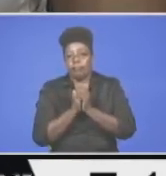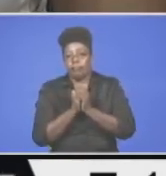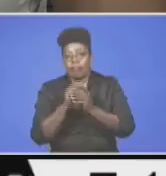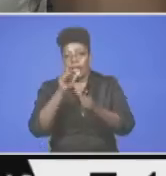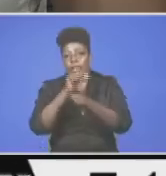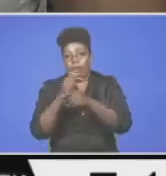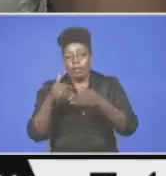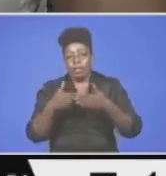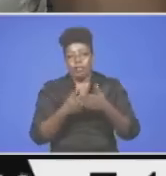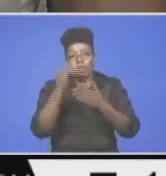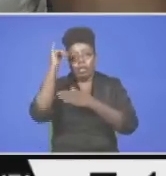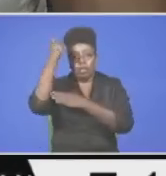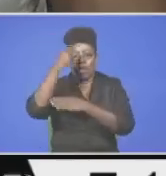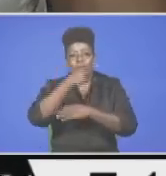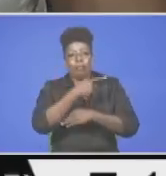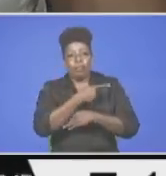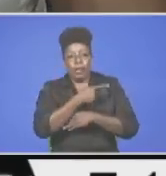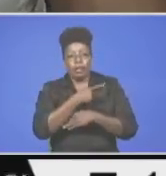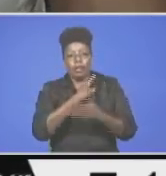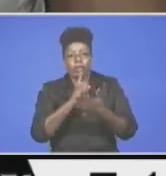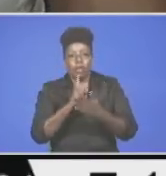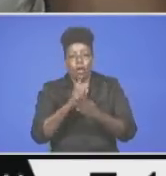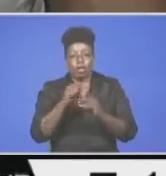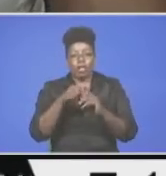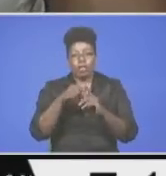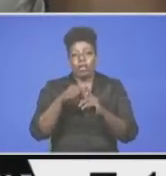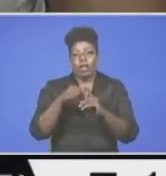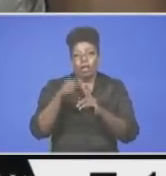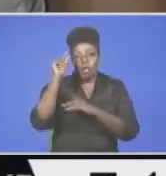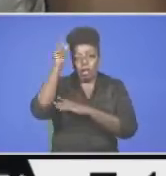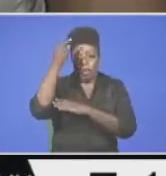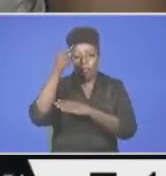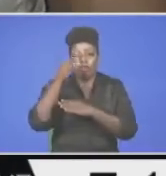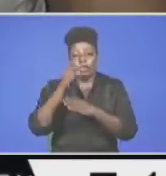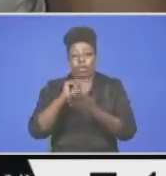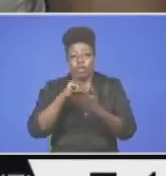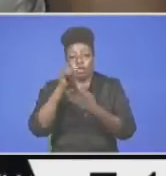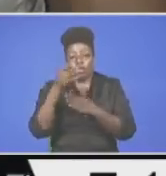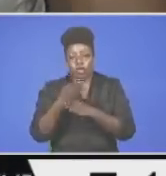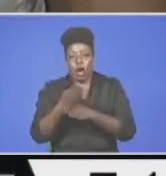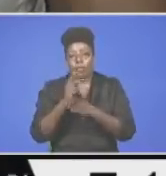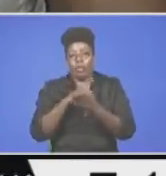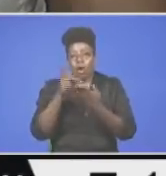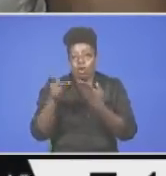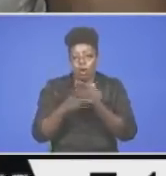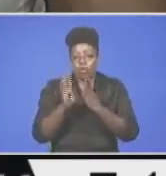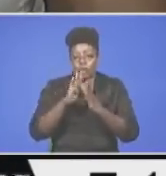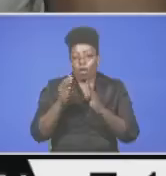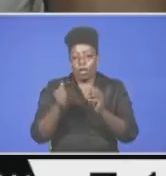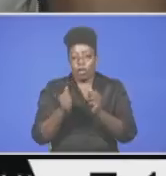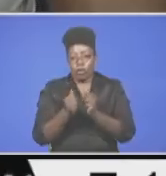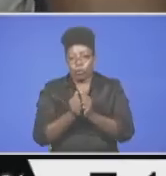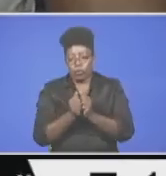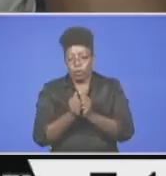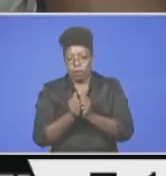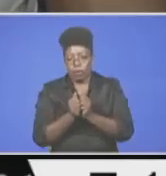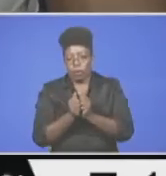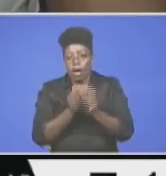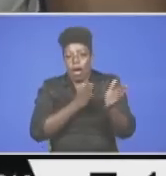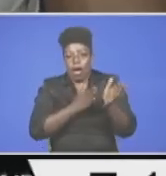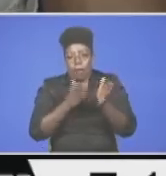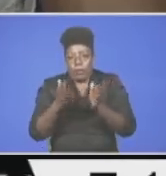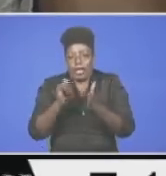Labor Director John Pinder addressing the government's jobs program, speaking to a comprehensive plan to ensure